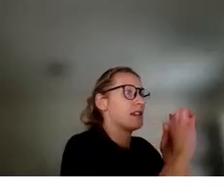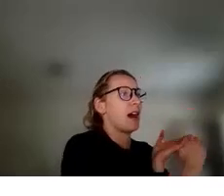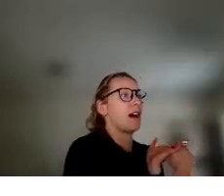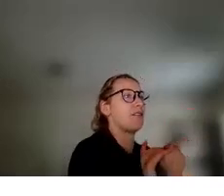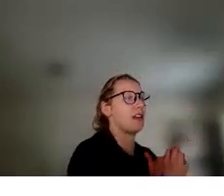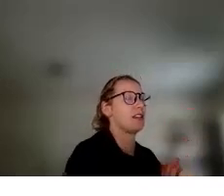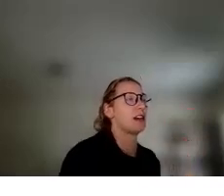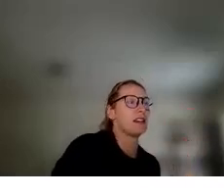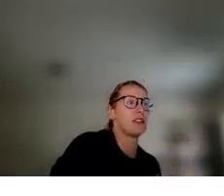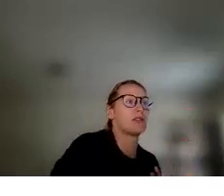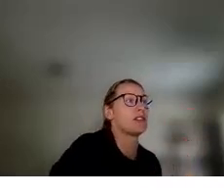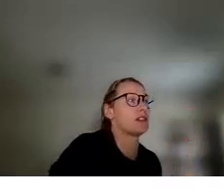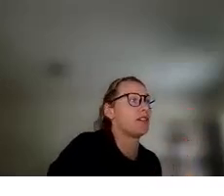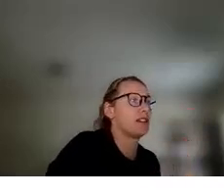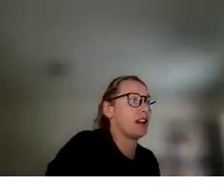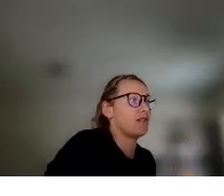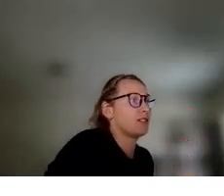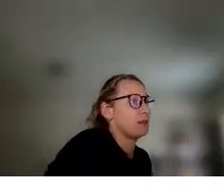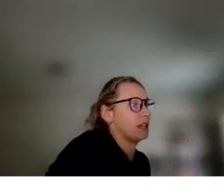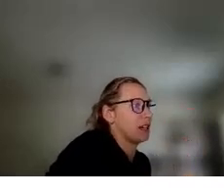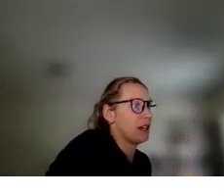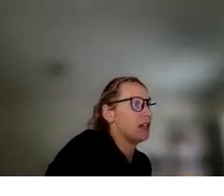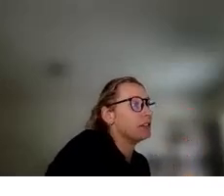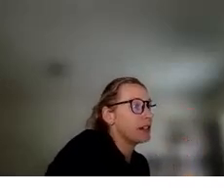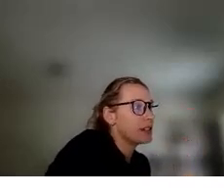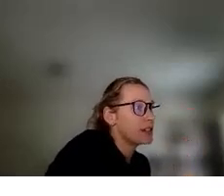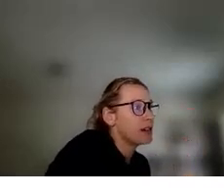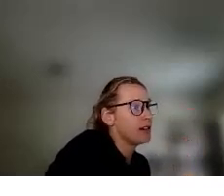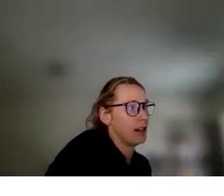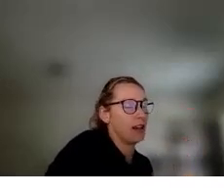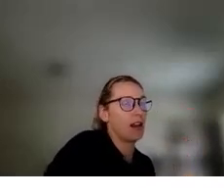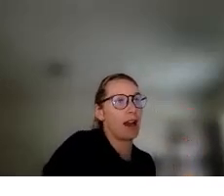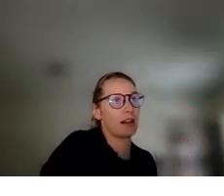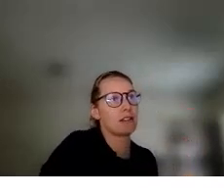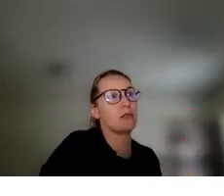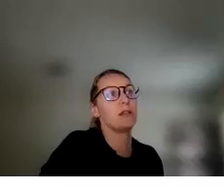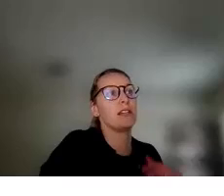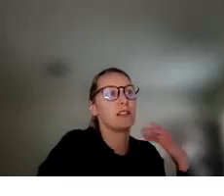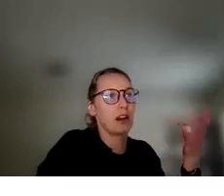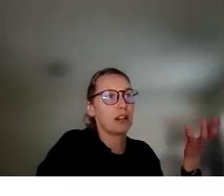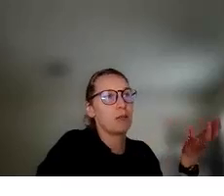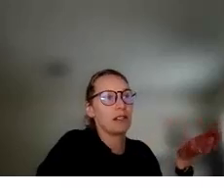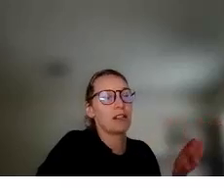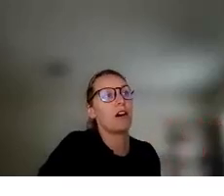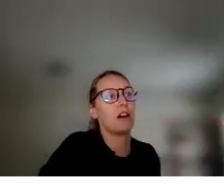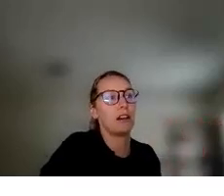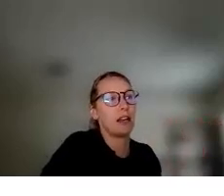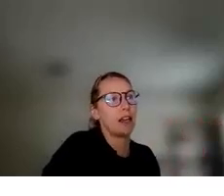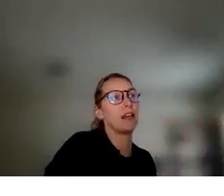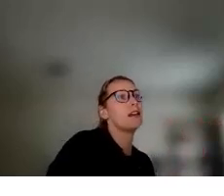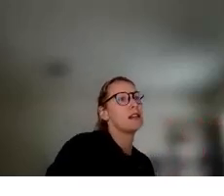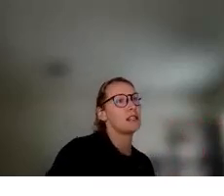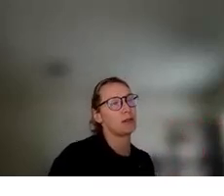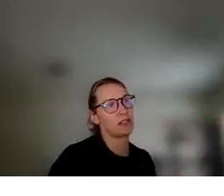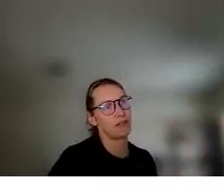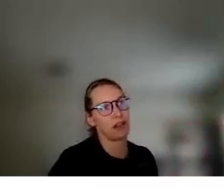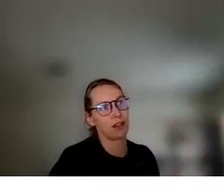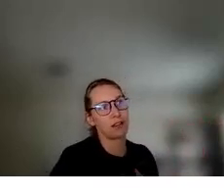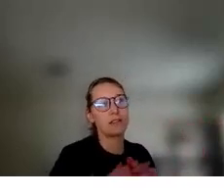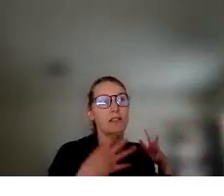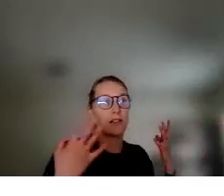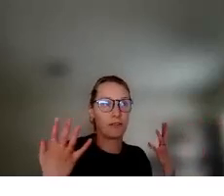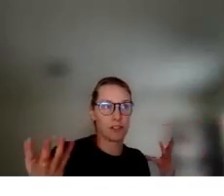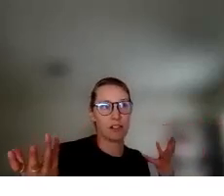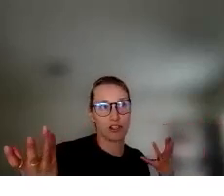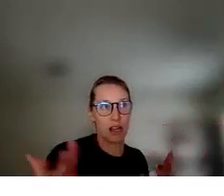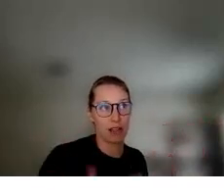they must have a diagnosis of a life-limiting illness that has to be documented on a